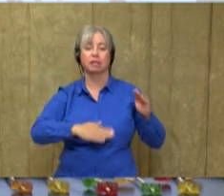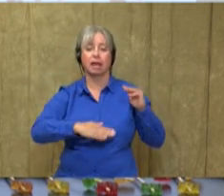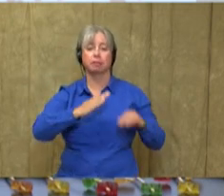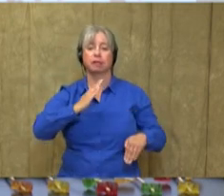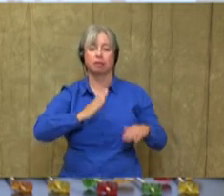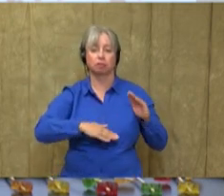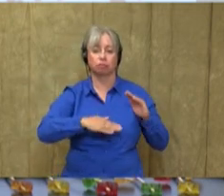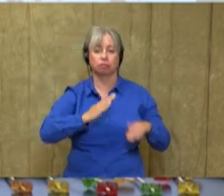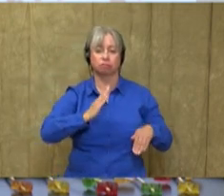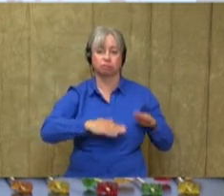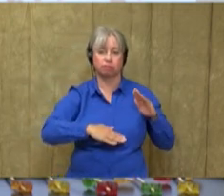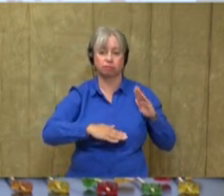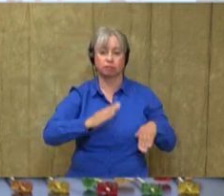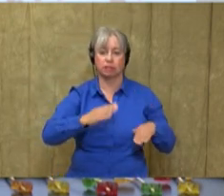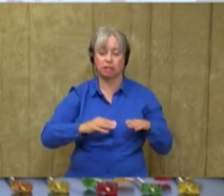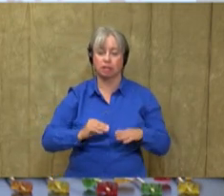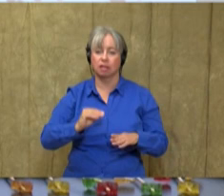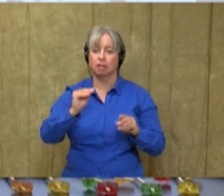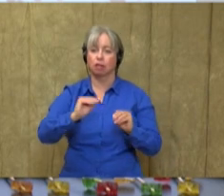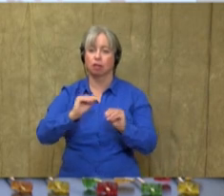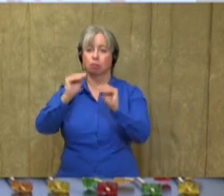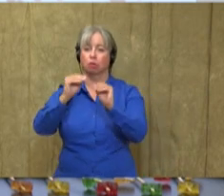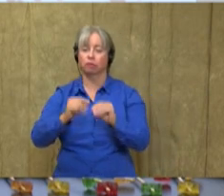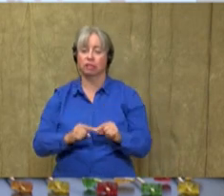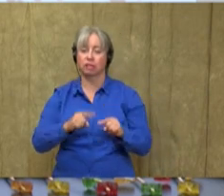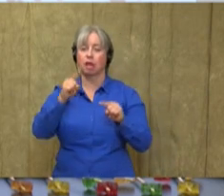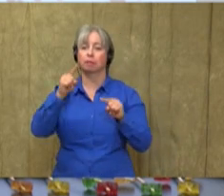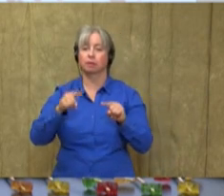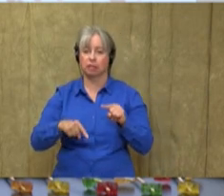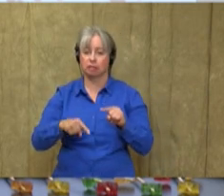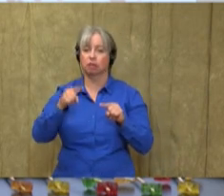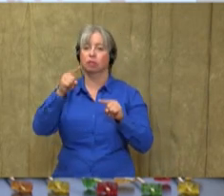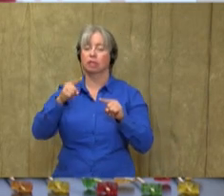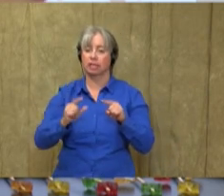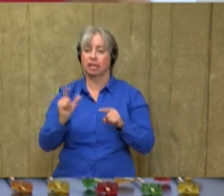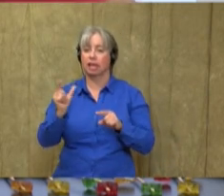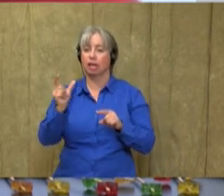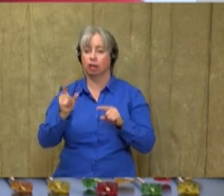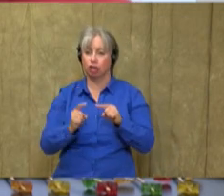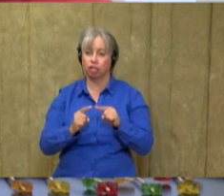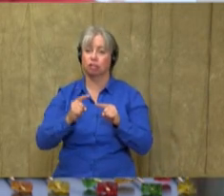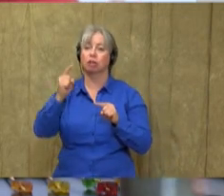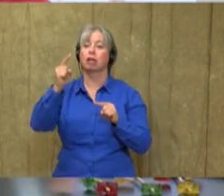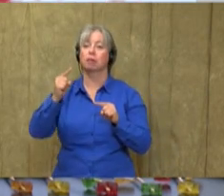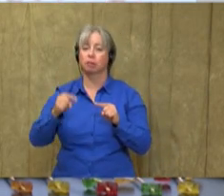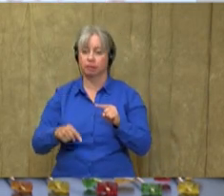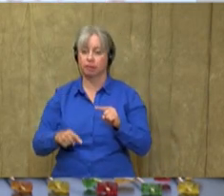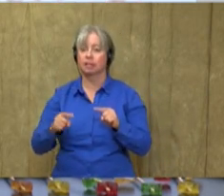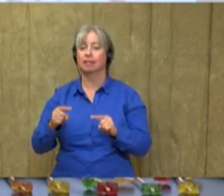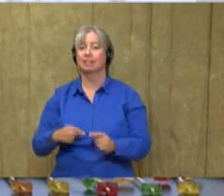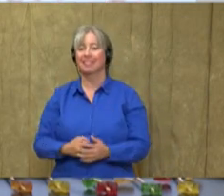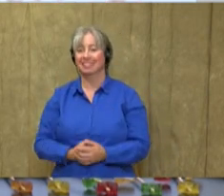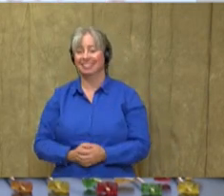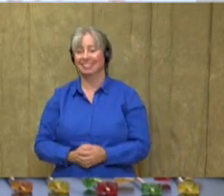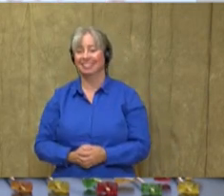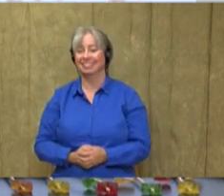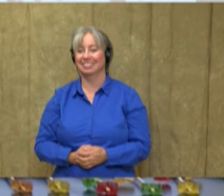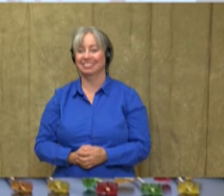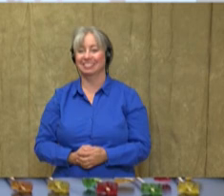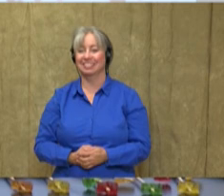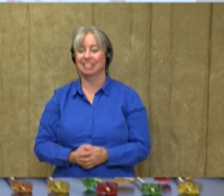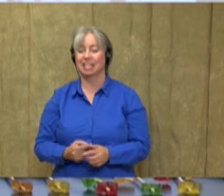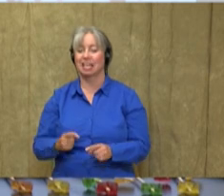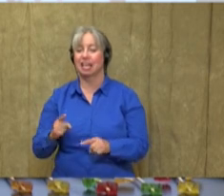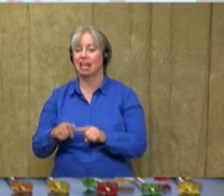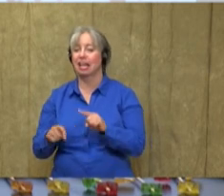particles above it are moving up and down and up and down, and that wave of energy goes this way. If I could do my slinky that way, I would, but you can imagine